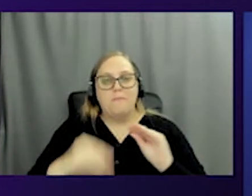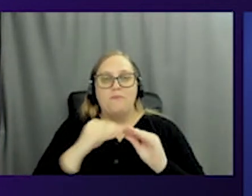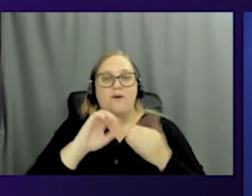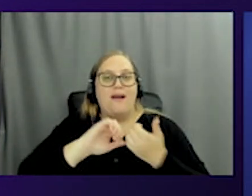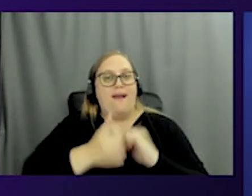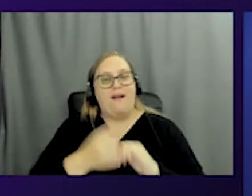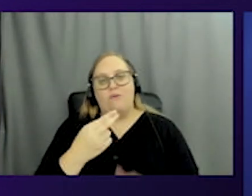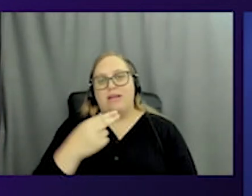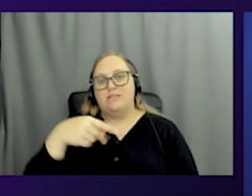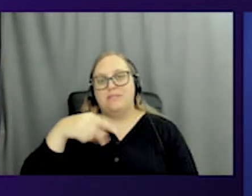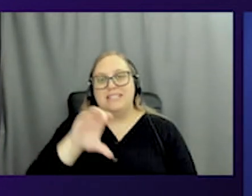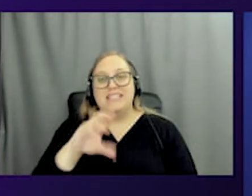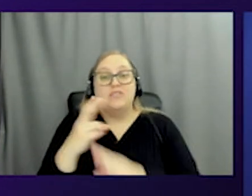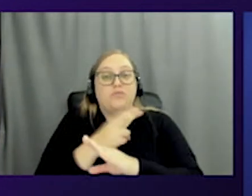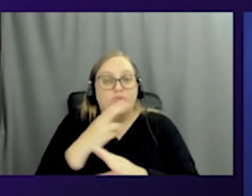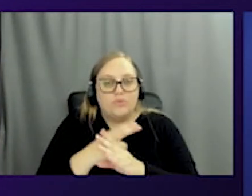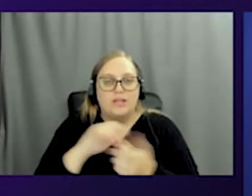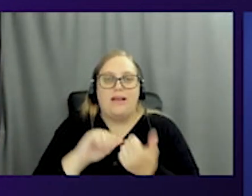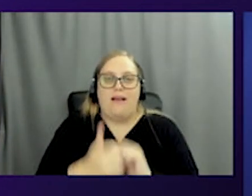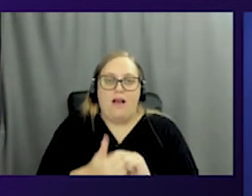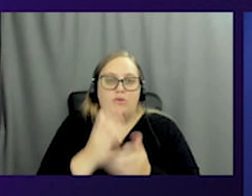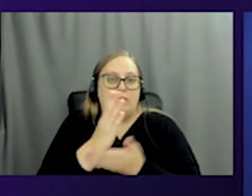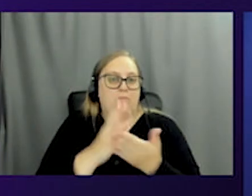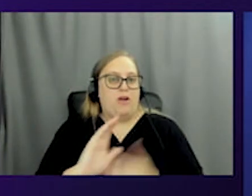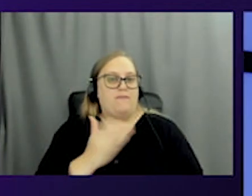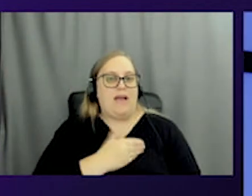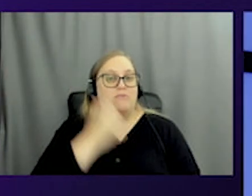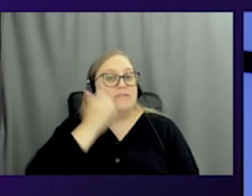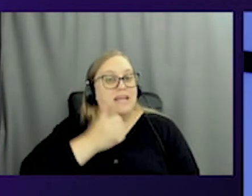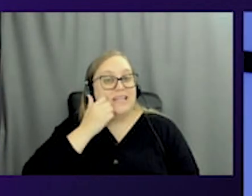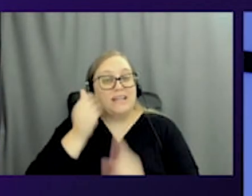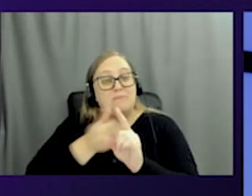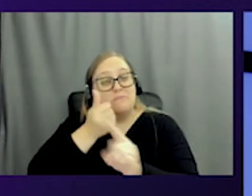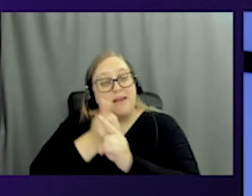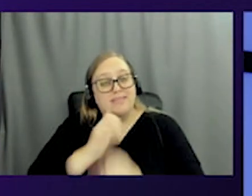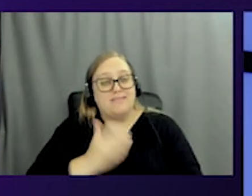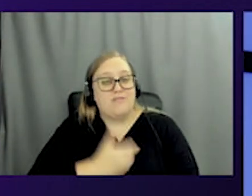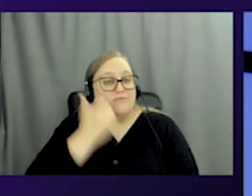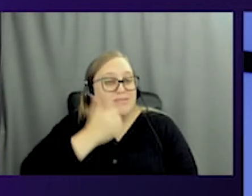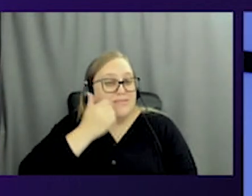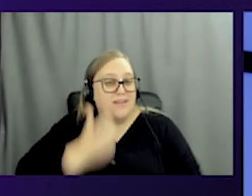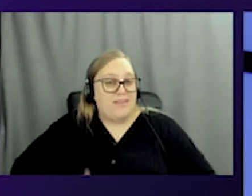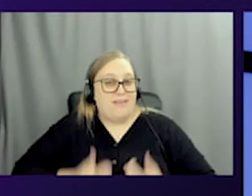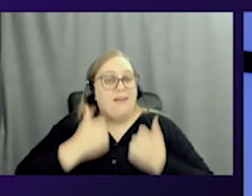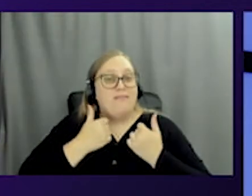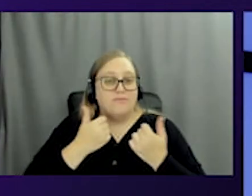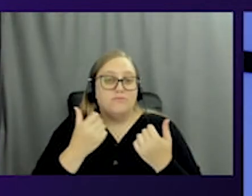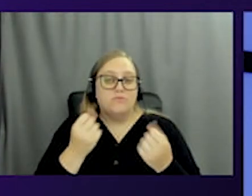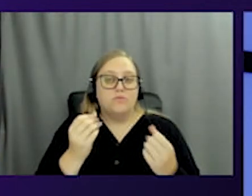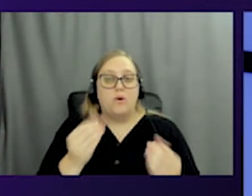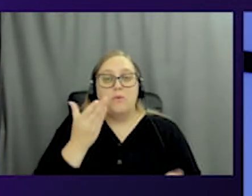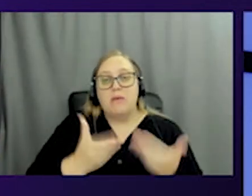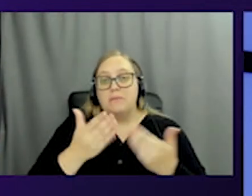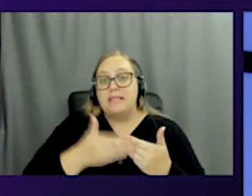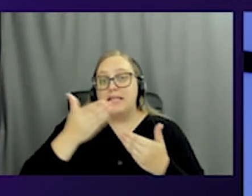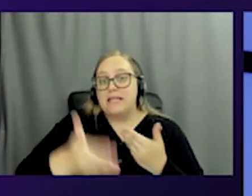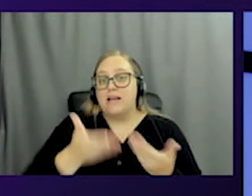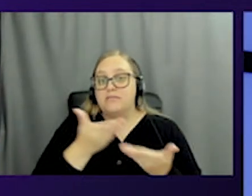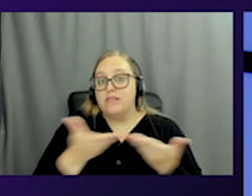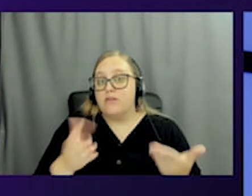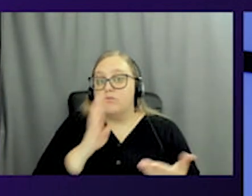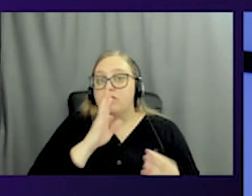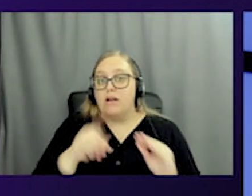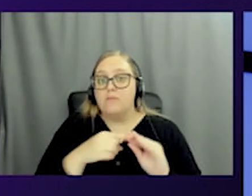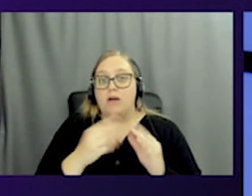it's a part of effectively our daily, and impacting our daily lives as well. So maybe the next thing we could talk about are some of the emerging trends